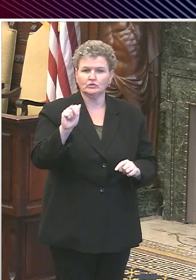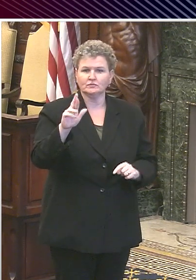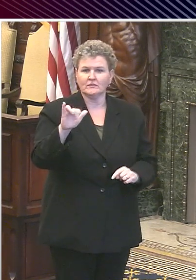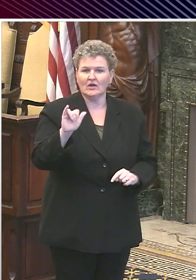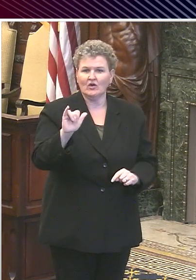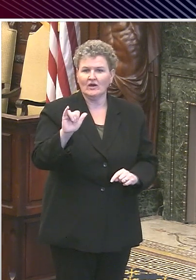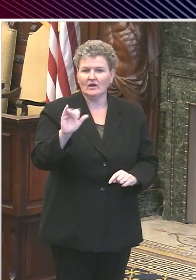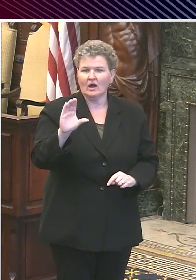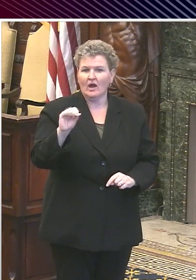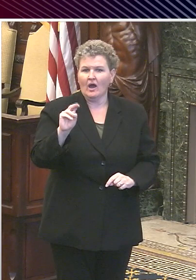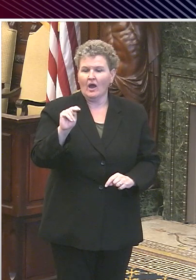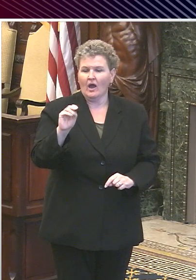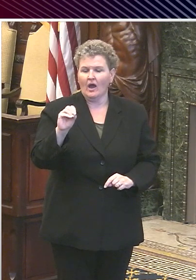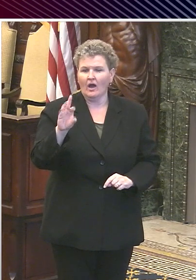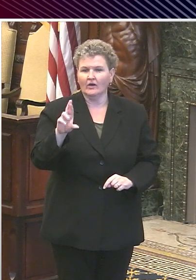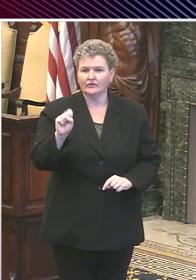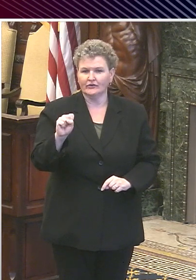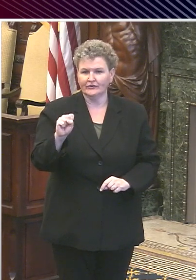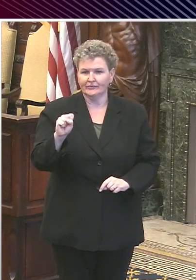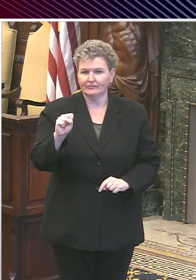10.